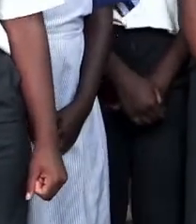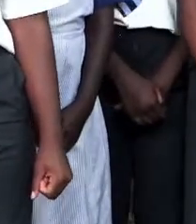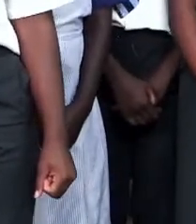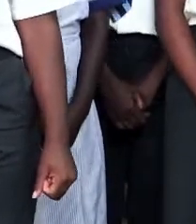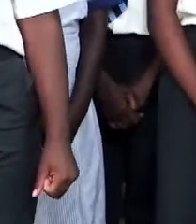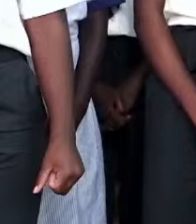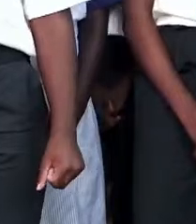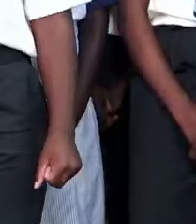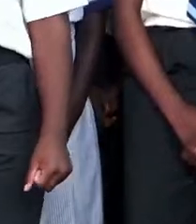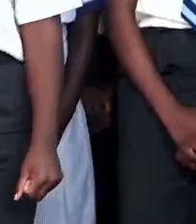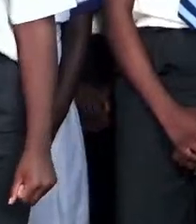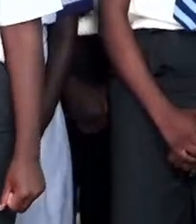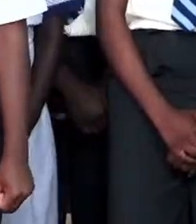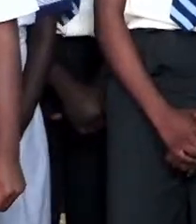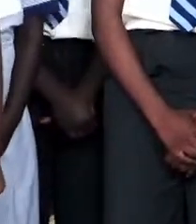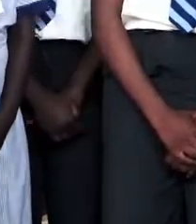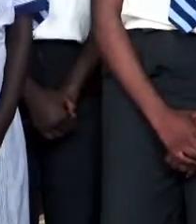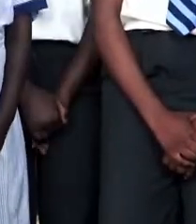know